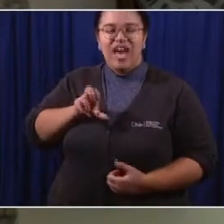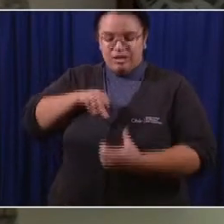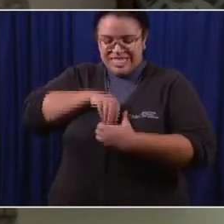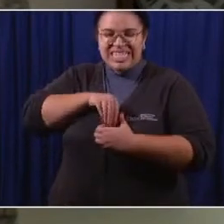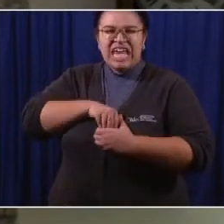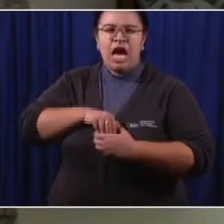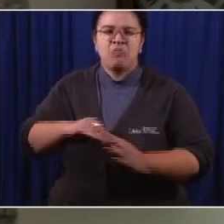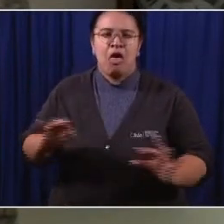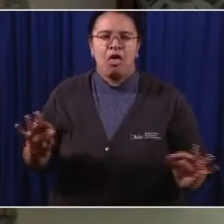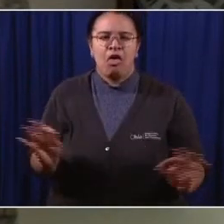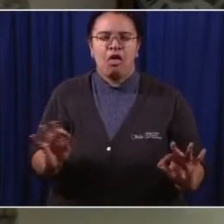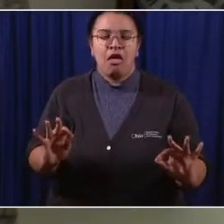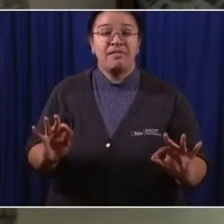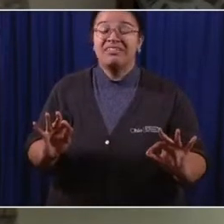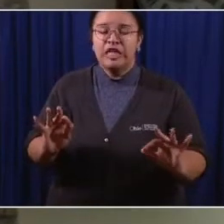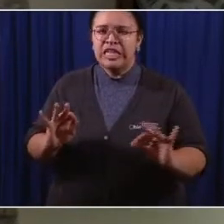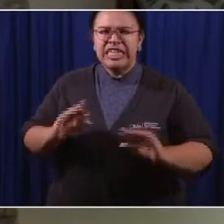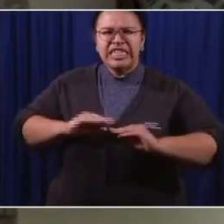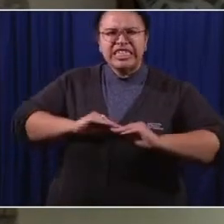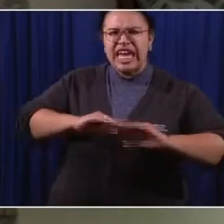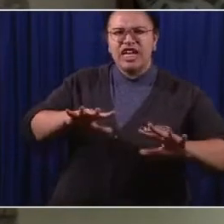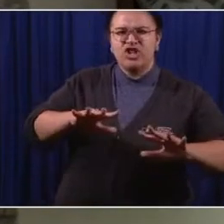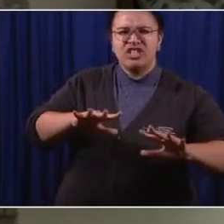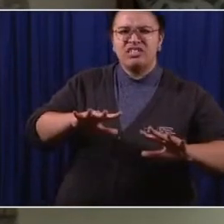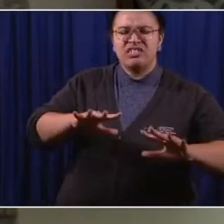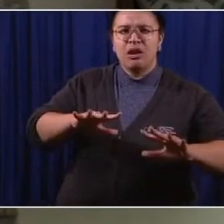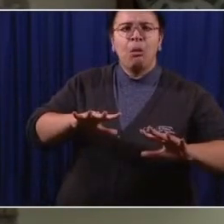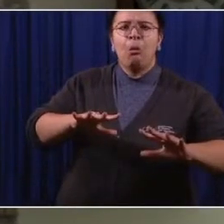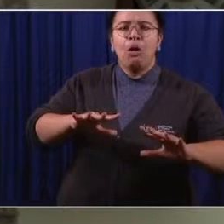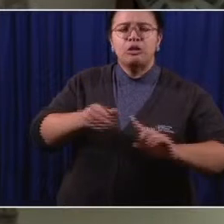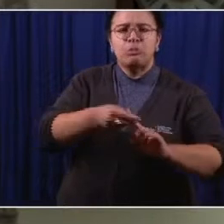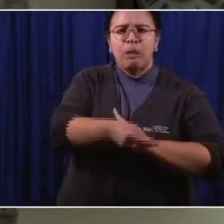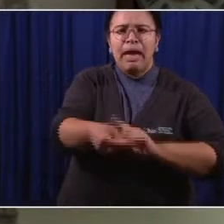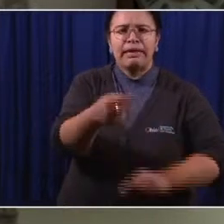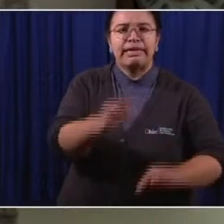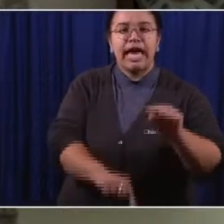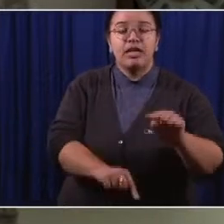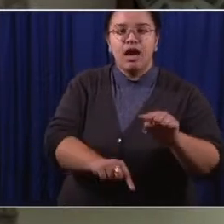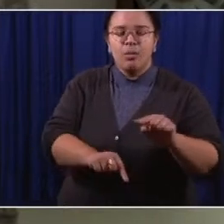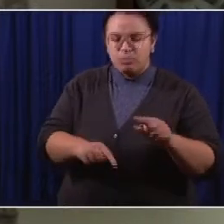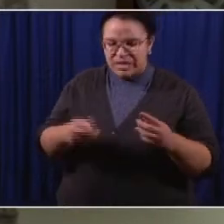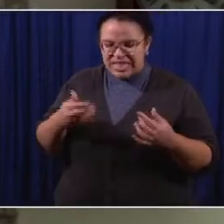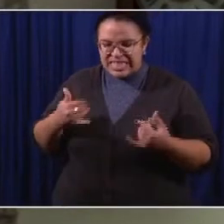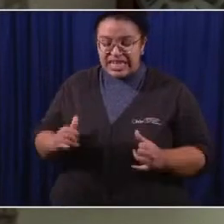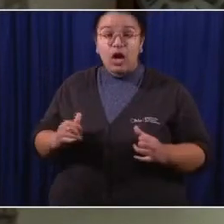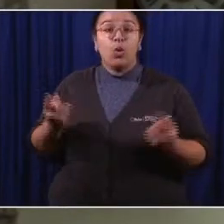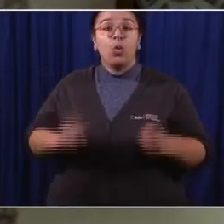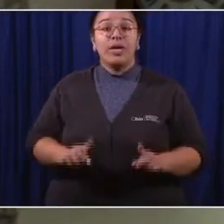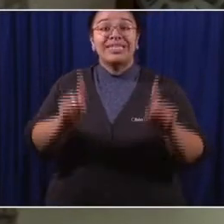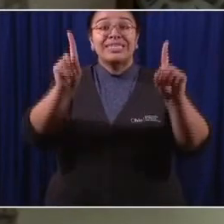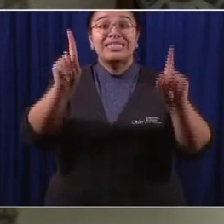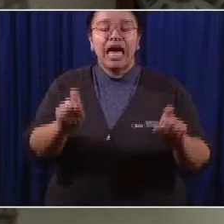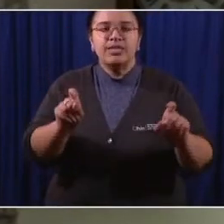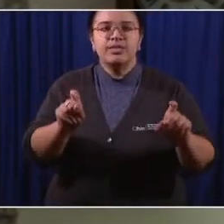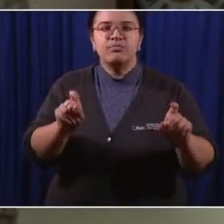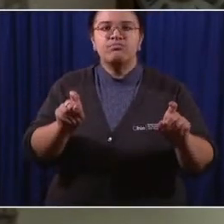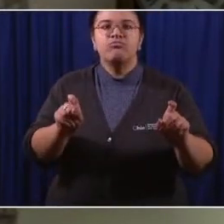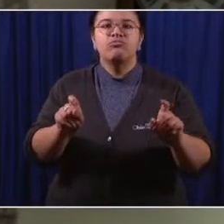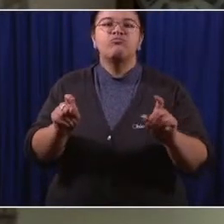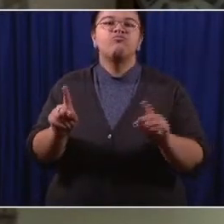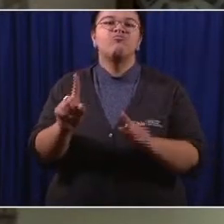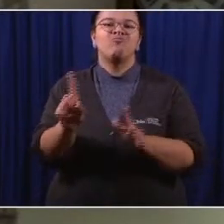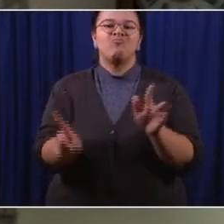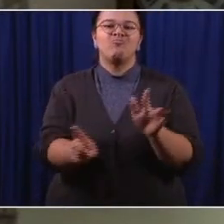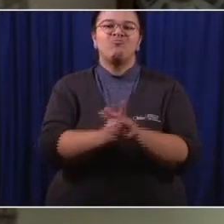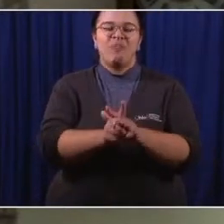to be contagious, but are testing positive. Are those people being added to the state's positive cases? If so, why? And